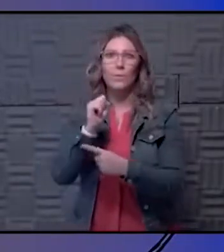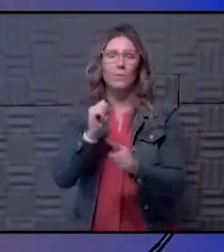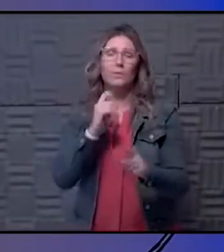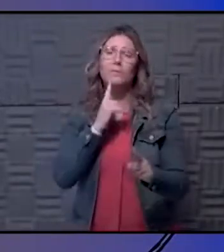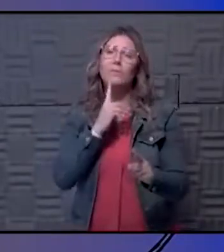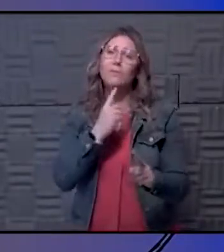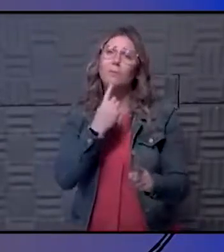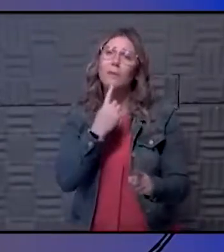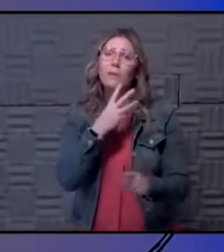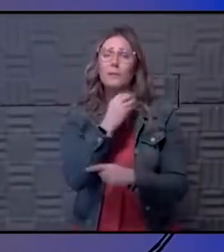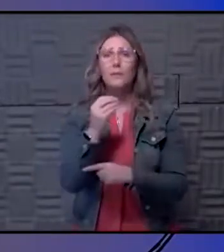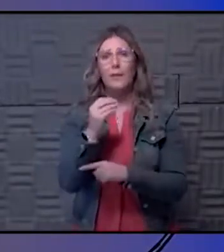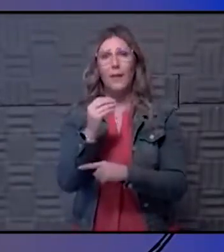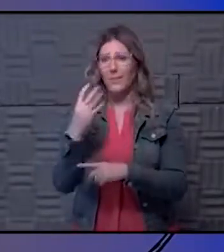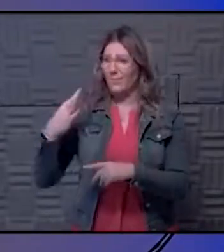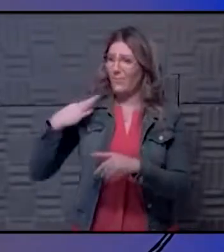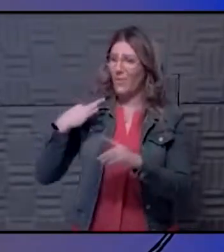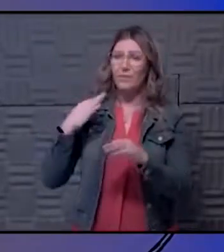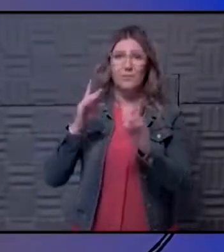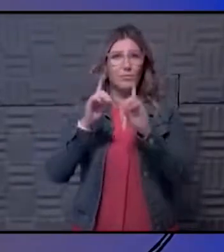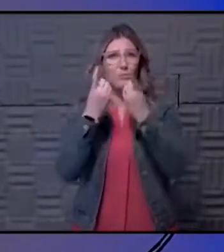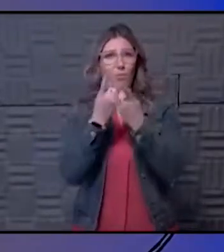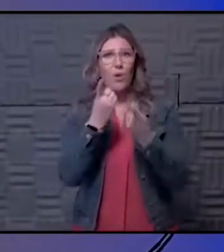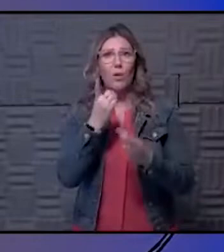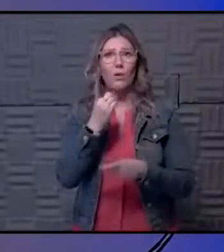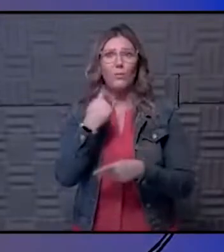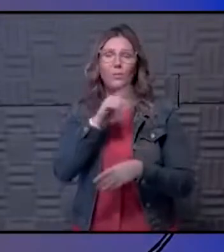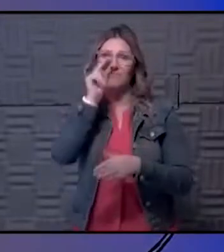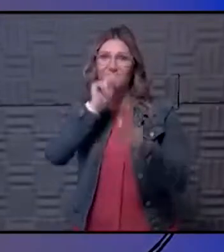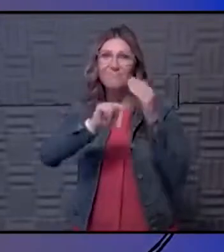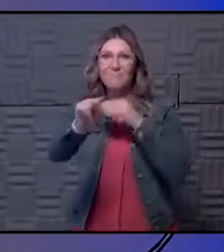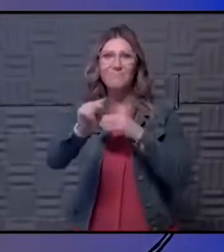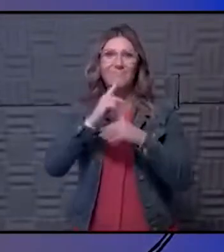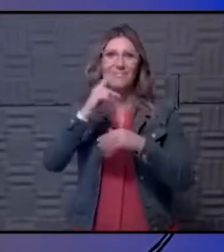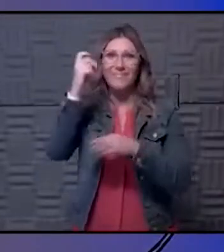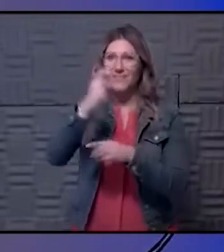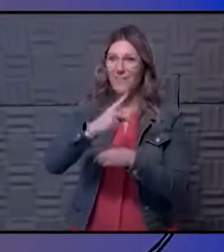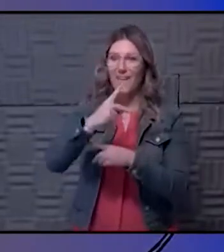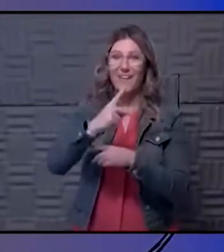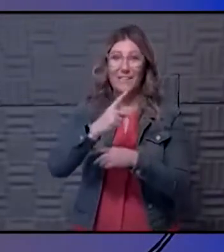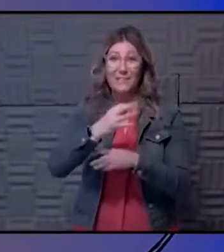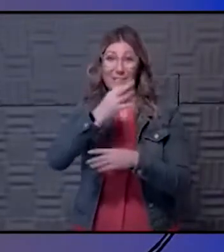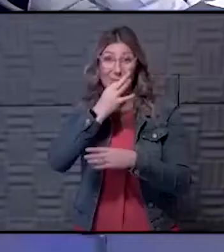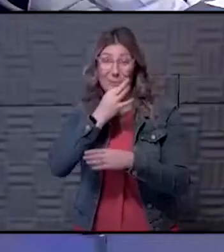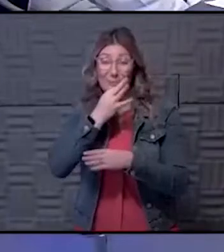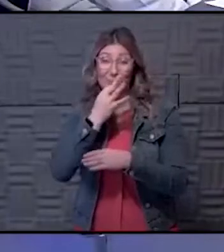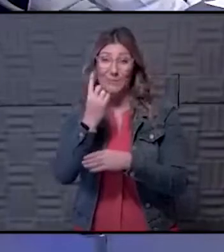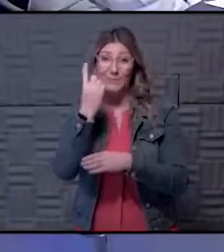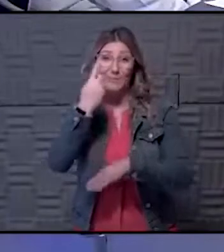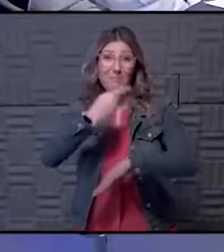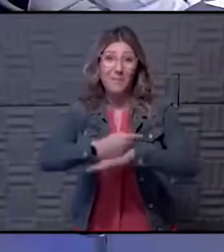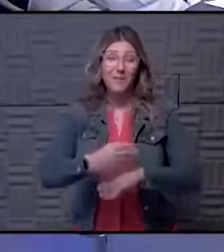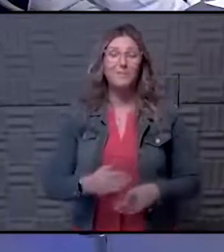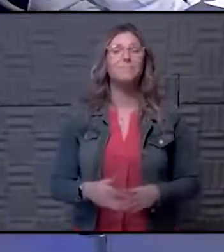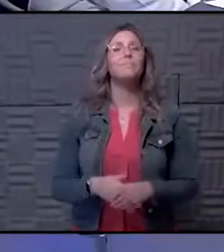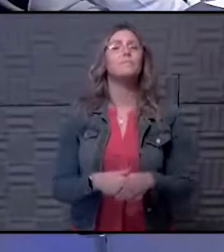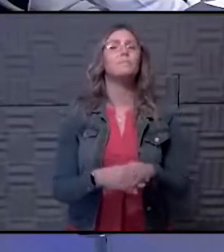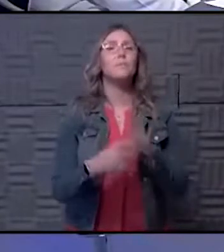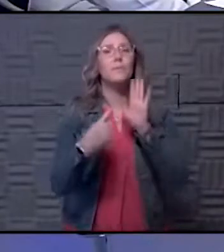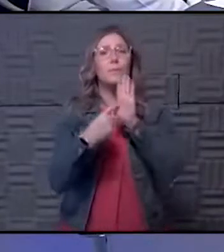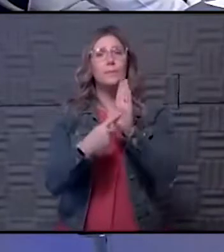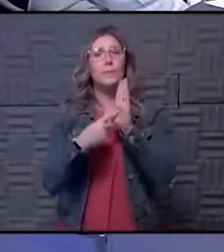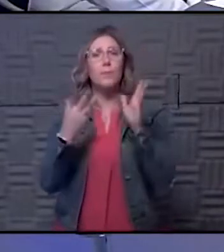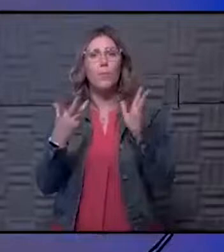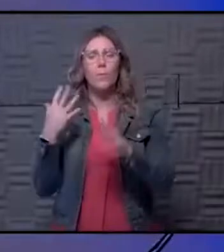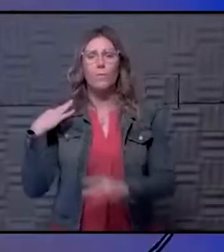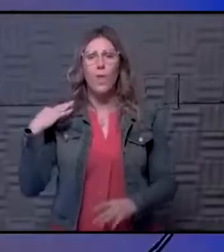volunteer department. So we are very much looking forward to having them come back someday, very soon. So give us an example of some of the work the volunteers